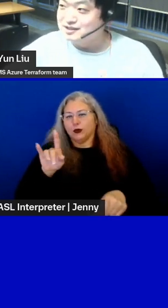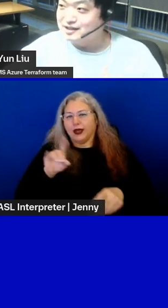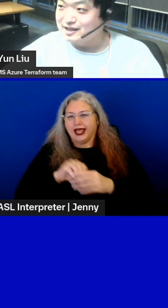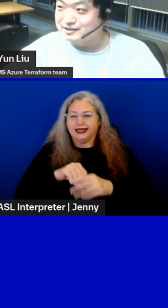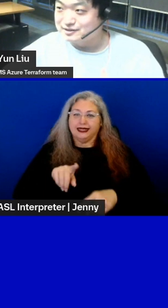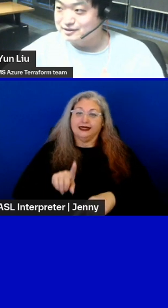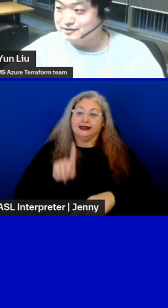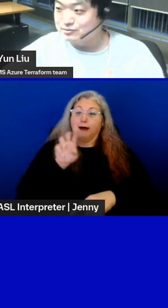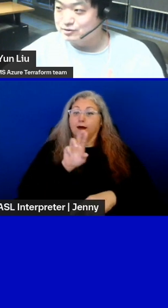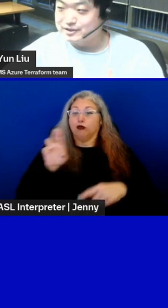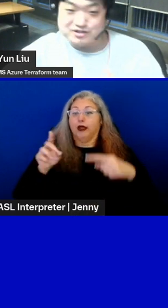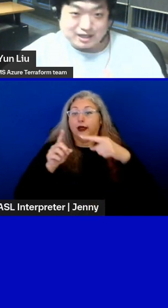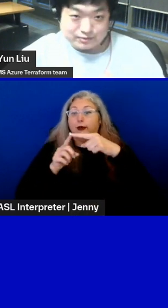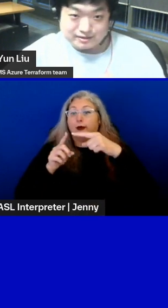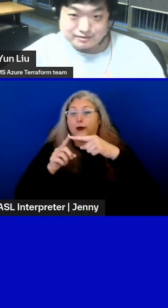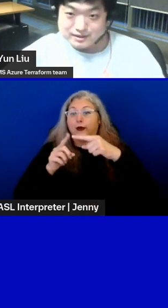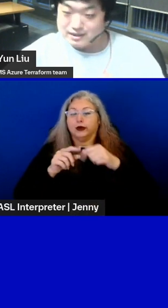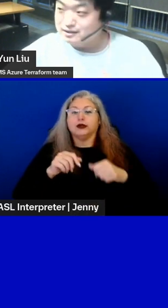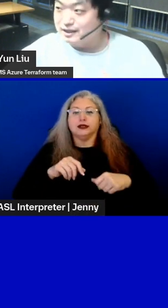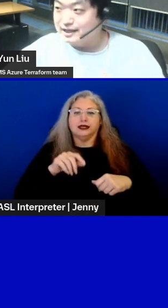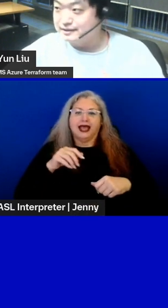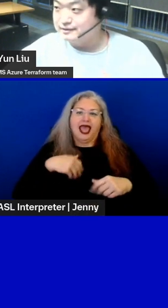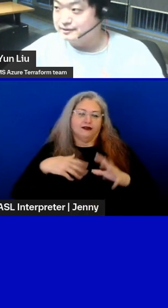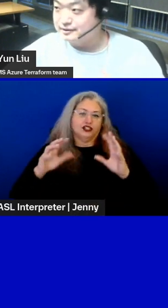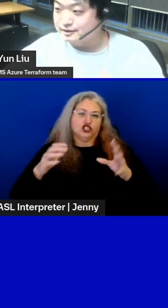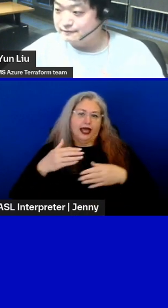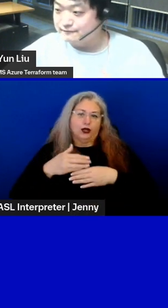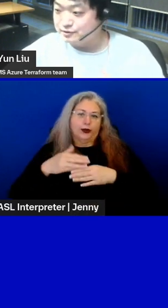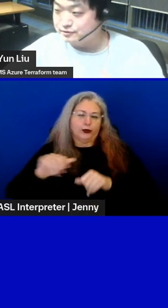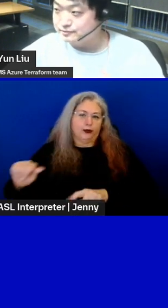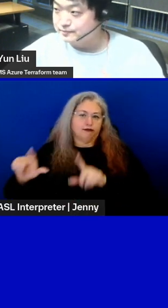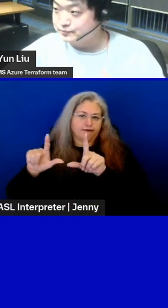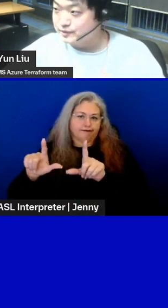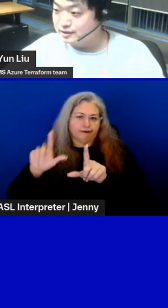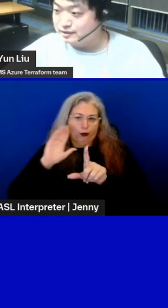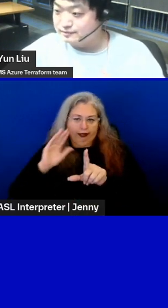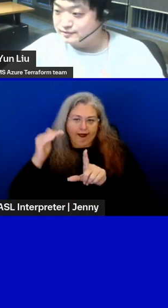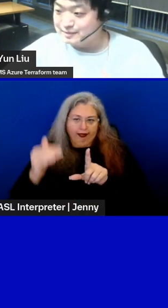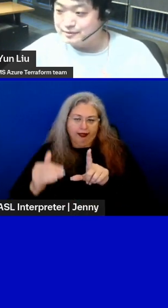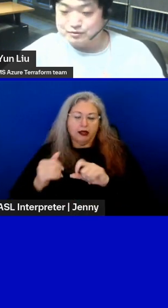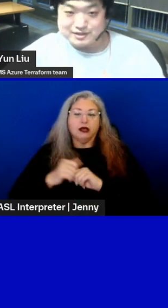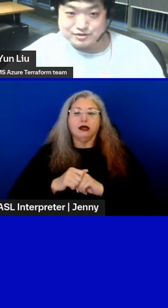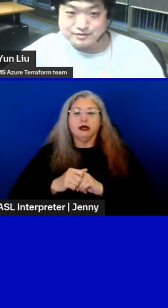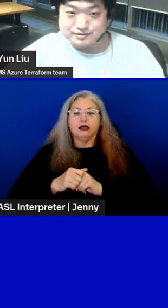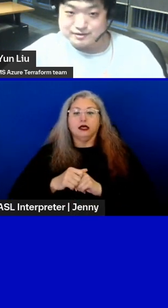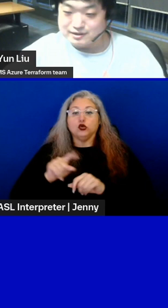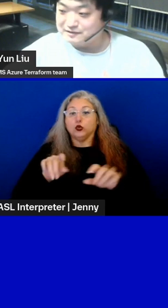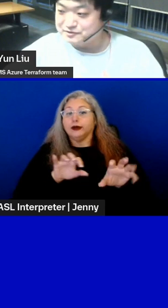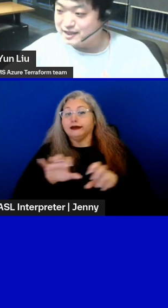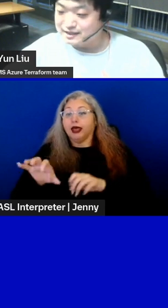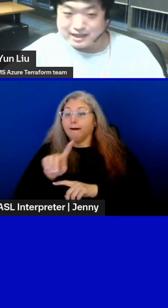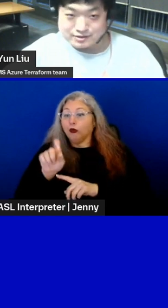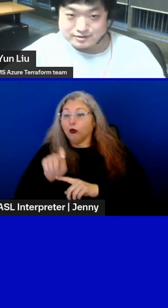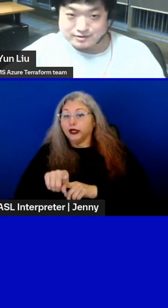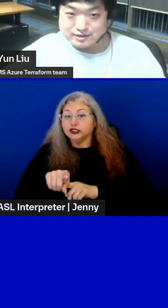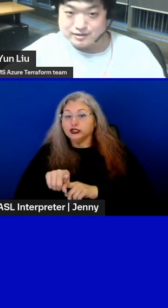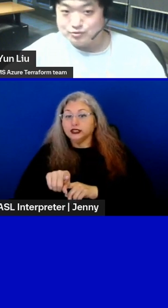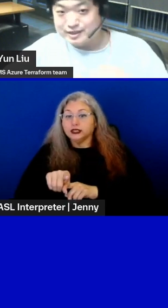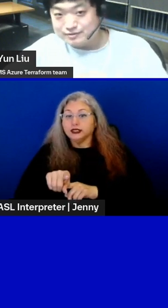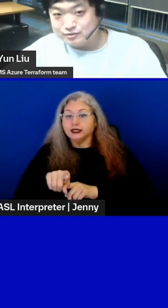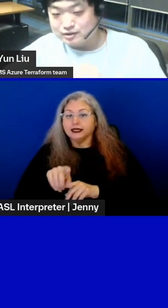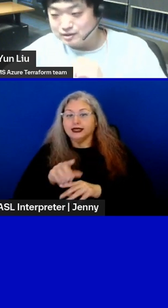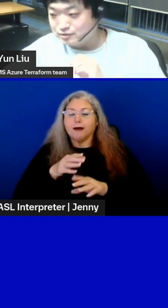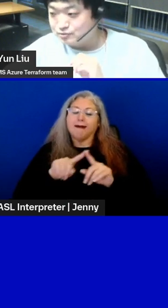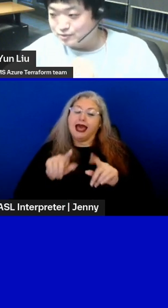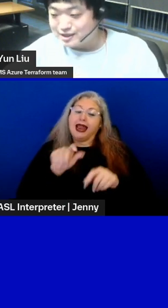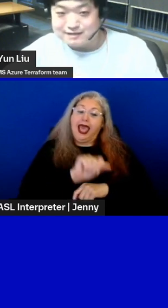corner, and there will be a chat window. And if you type a question after at Azure, read